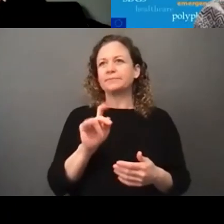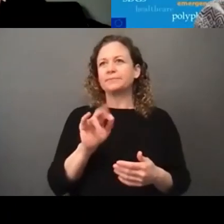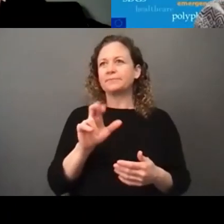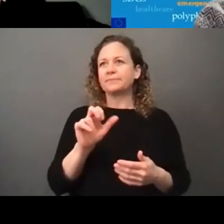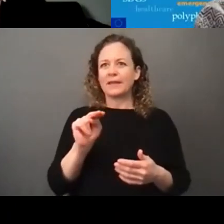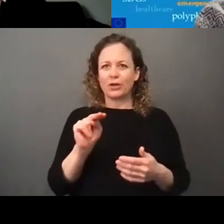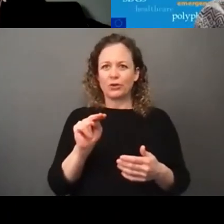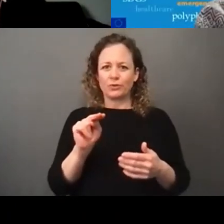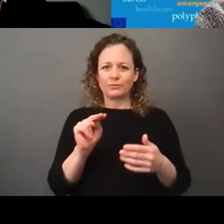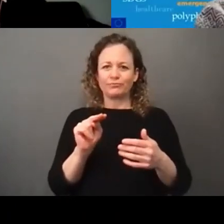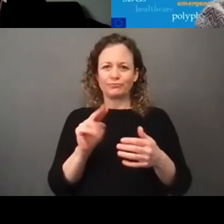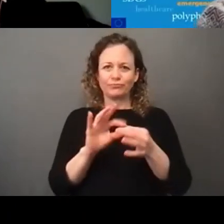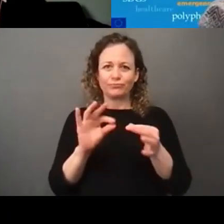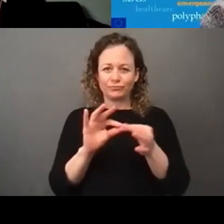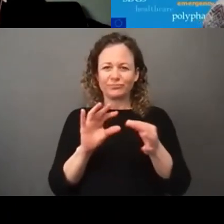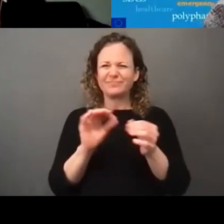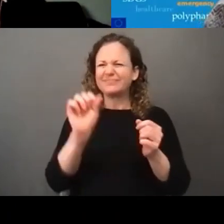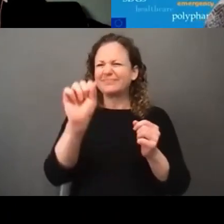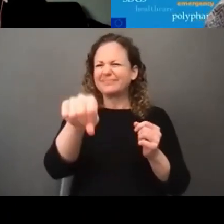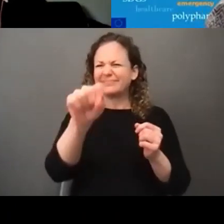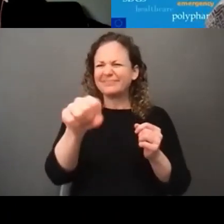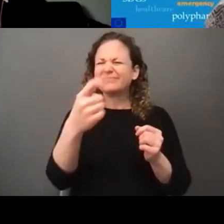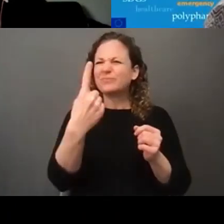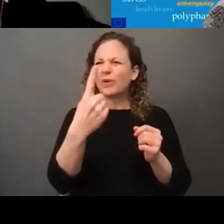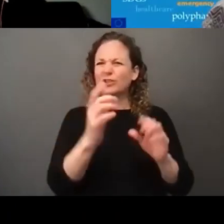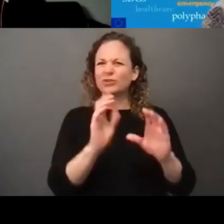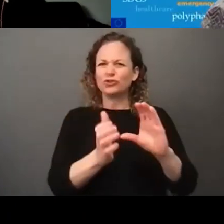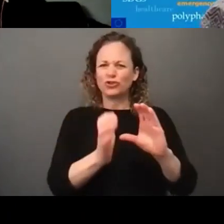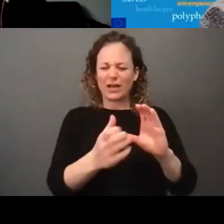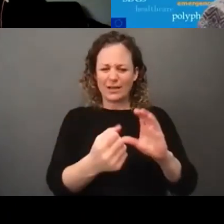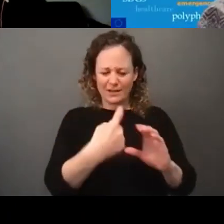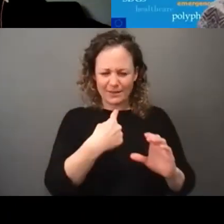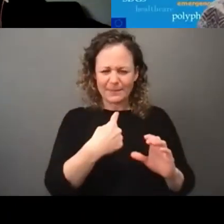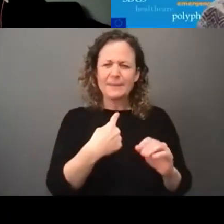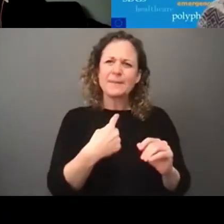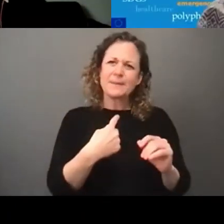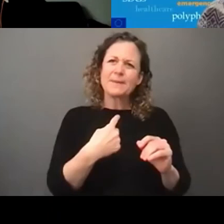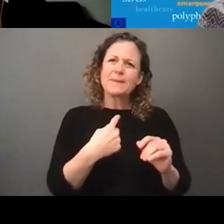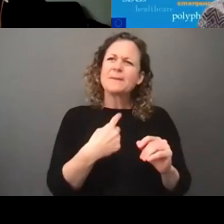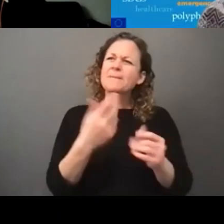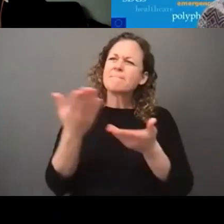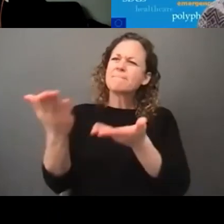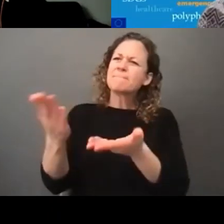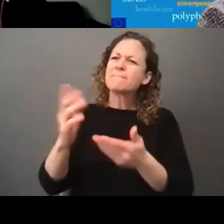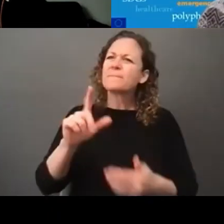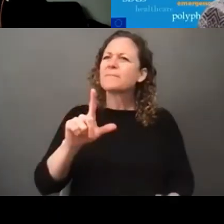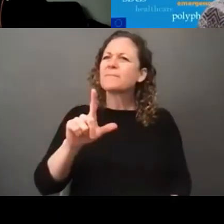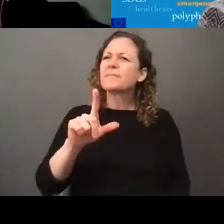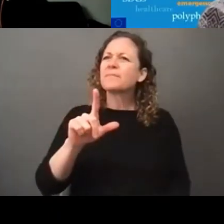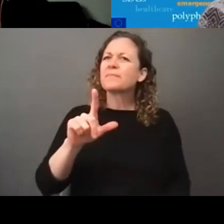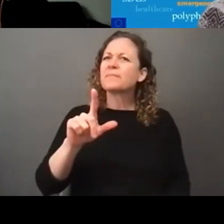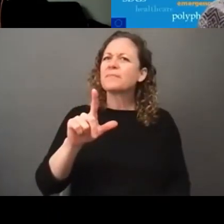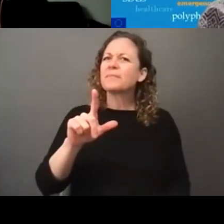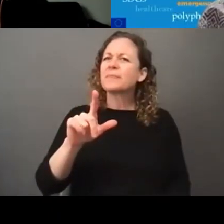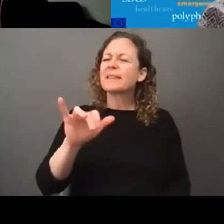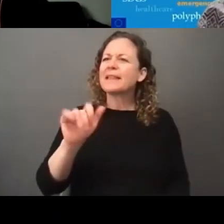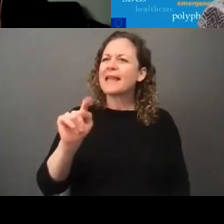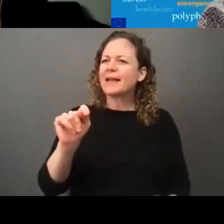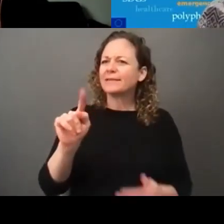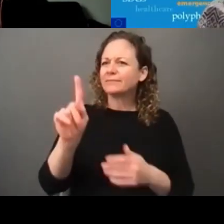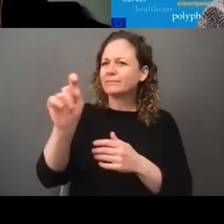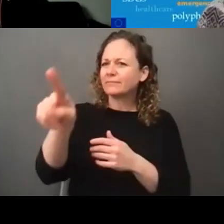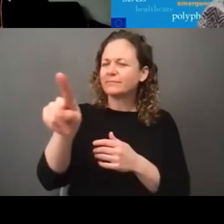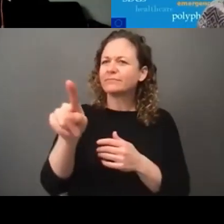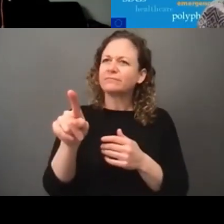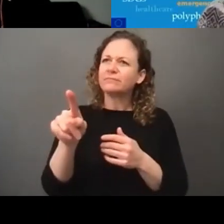this to Liat. Liat, here in Canada at least, and you're bringing the sort of the international perspective, so